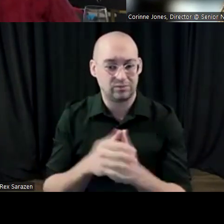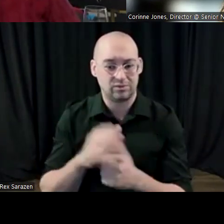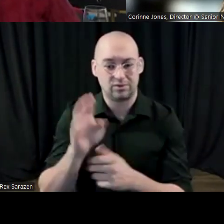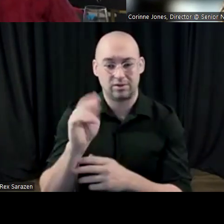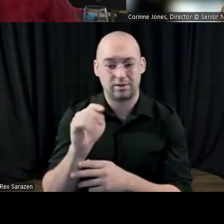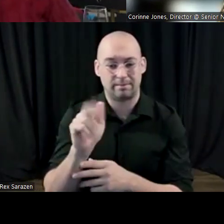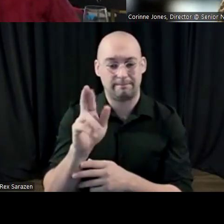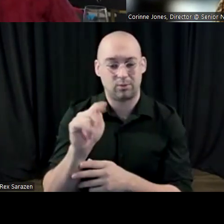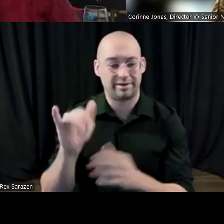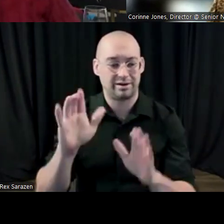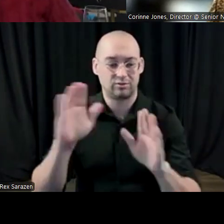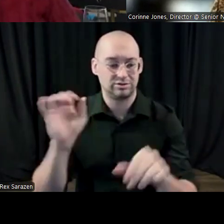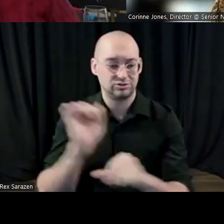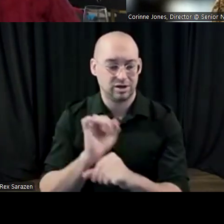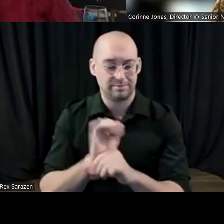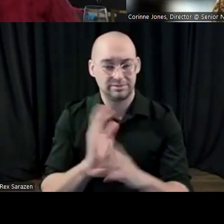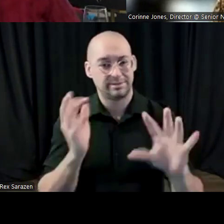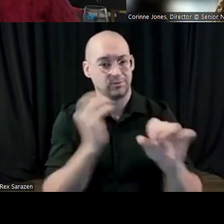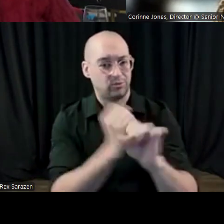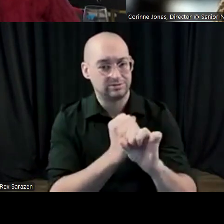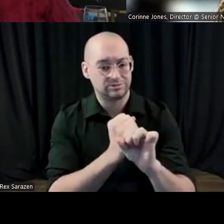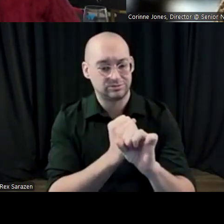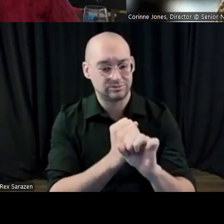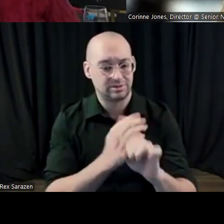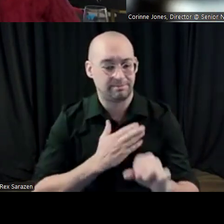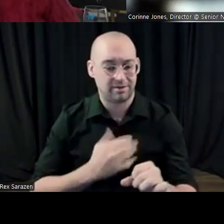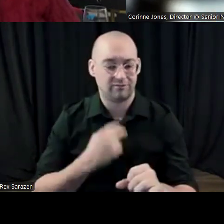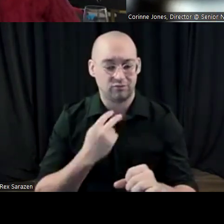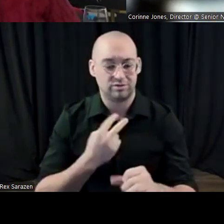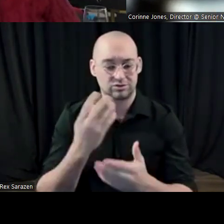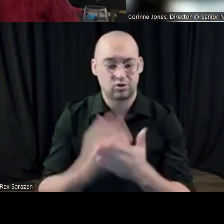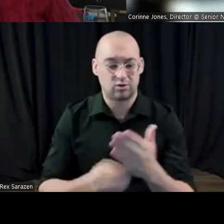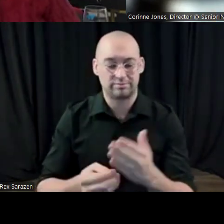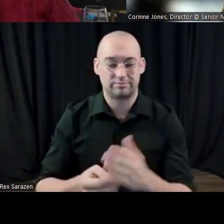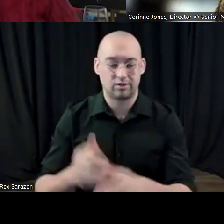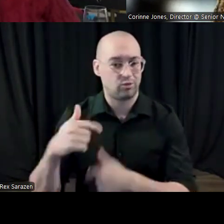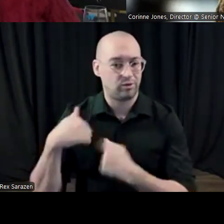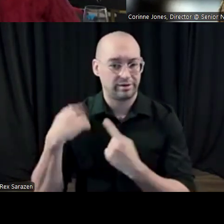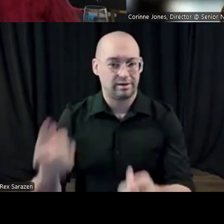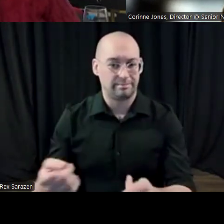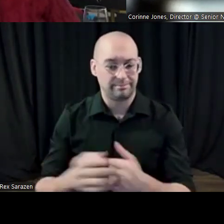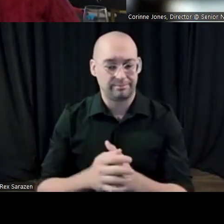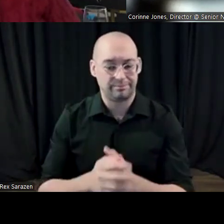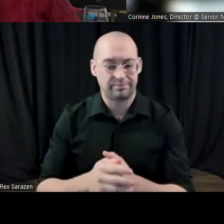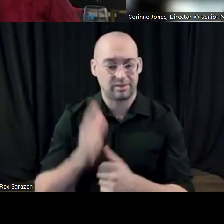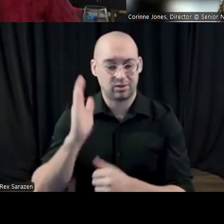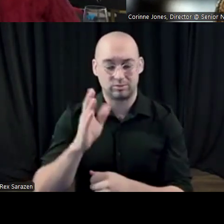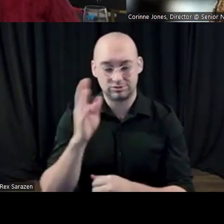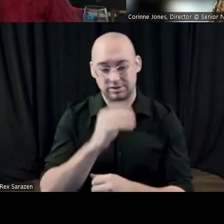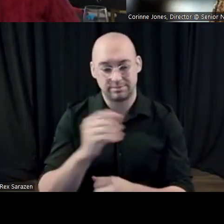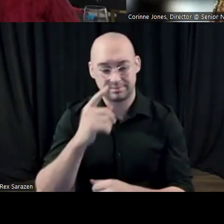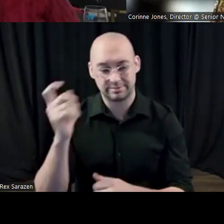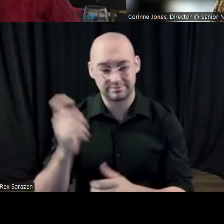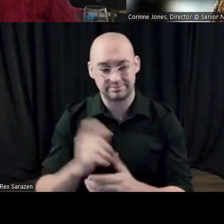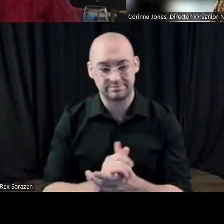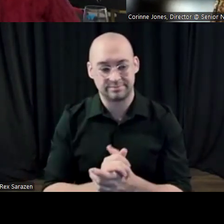already of summarizing our initiatives. And my voice is gone. It's been gone for a long time. But I'm going to shut up because. No,